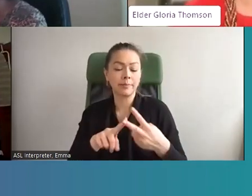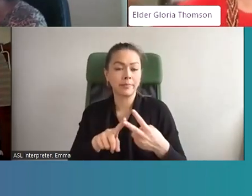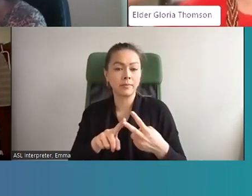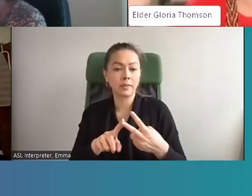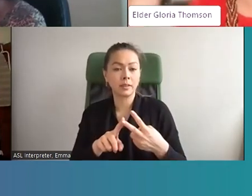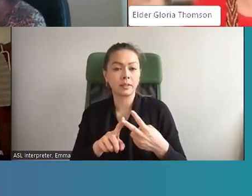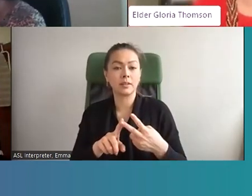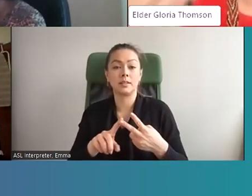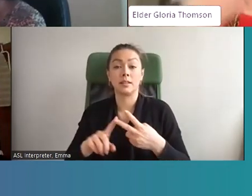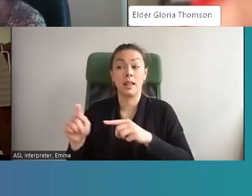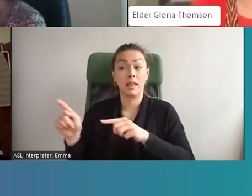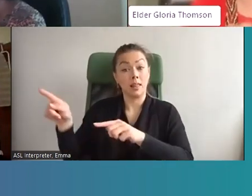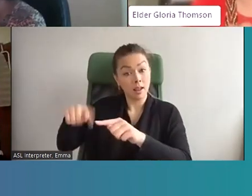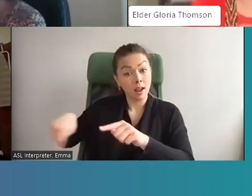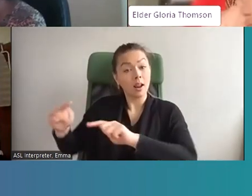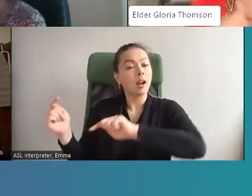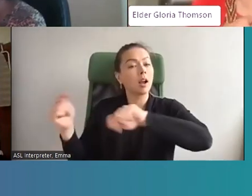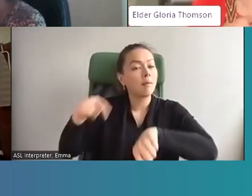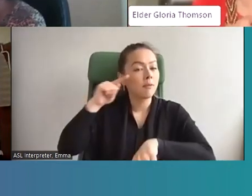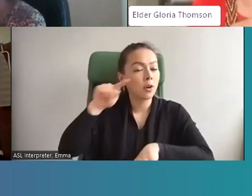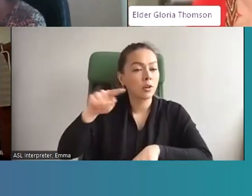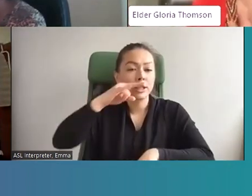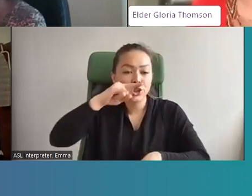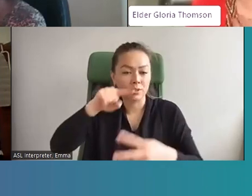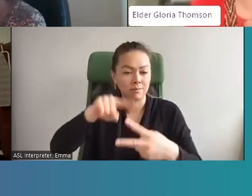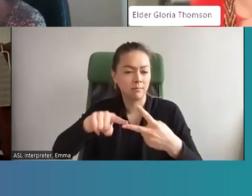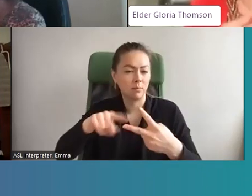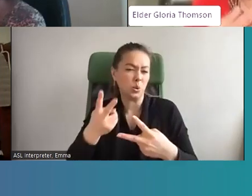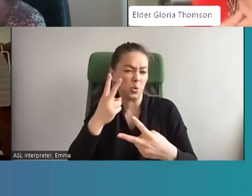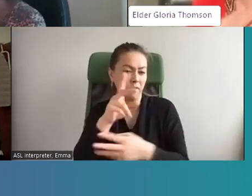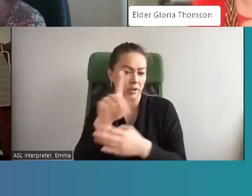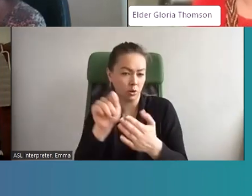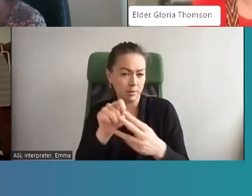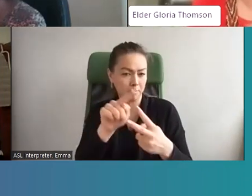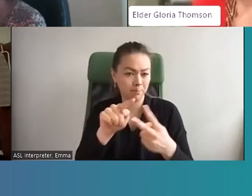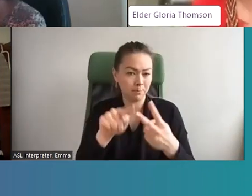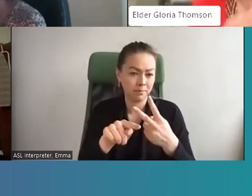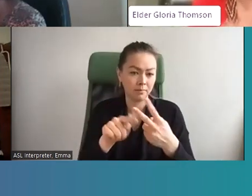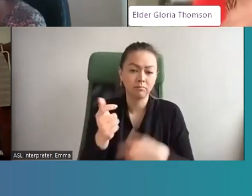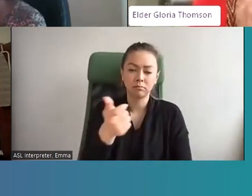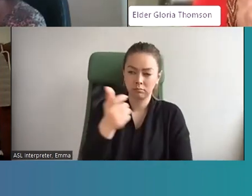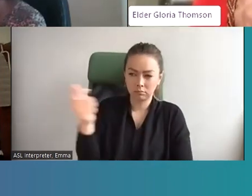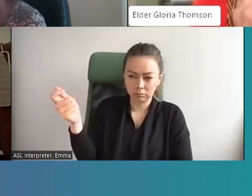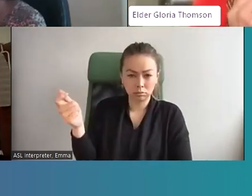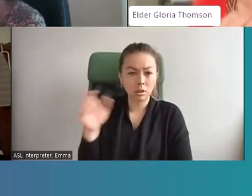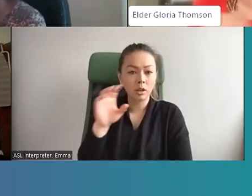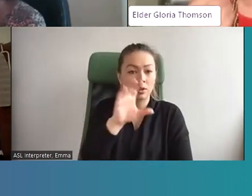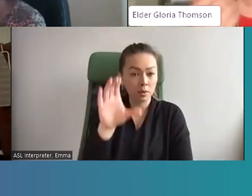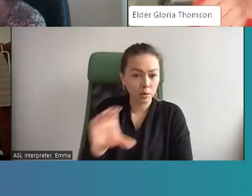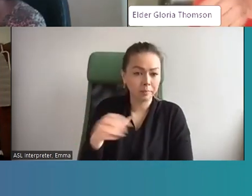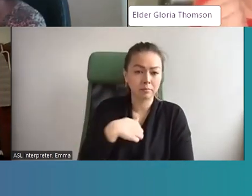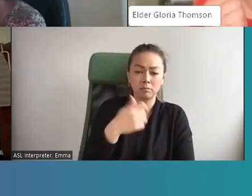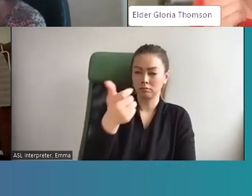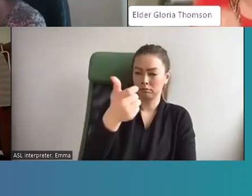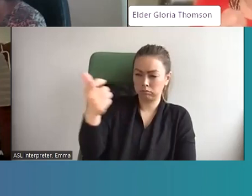watch on Zoom, and I'm the I'm the Indigenous presence, okay?